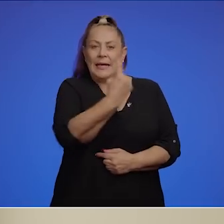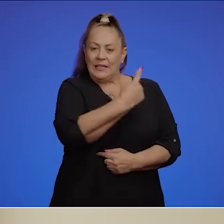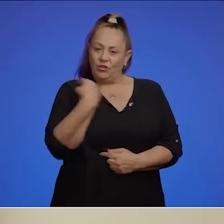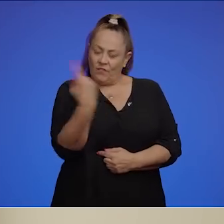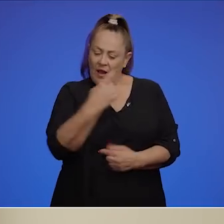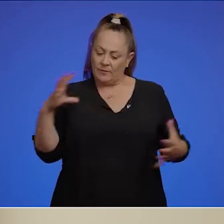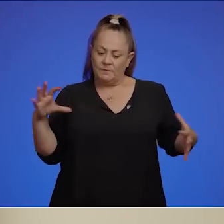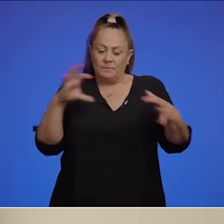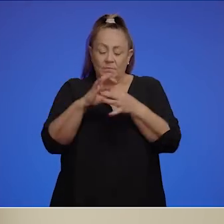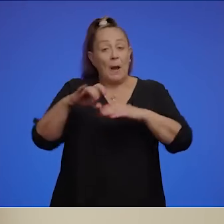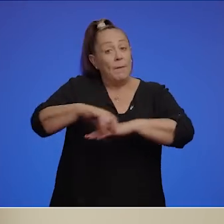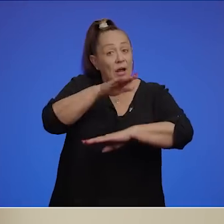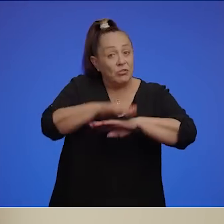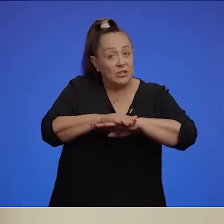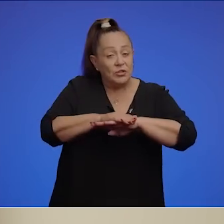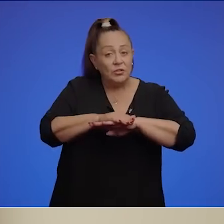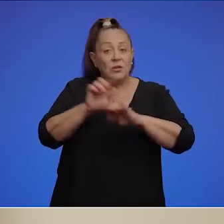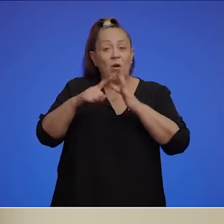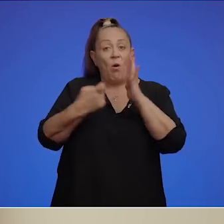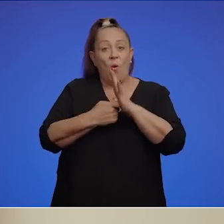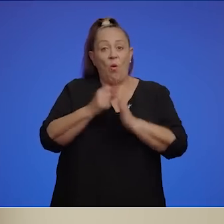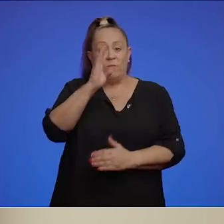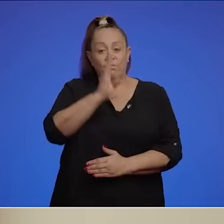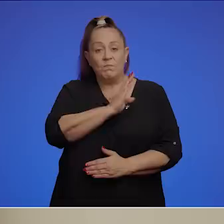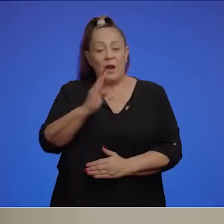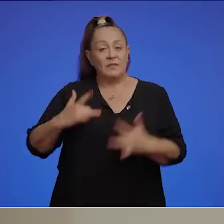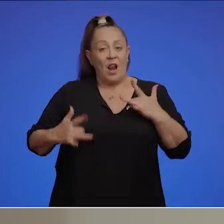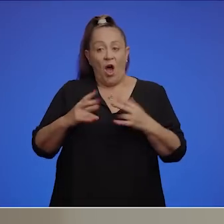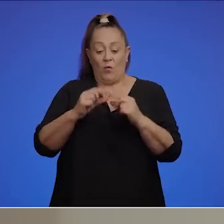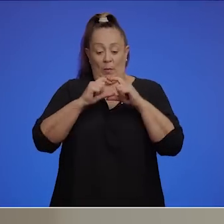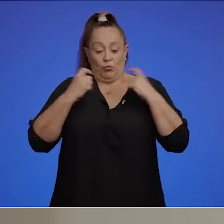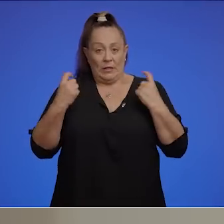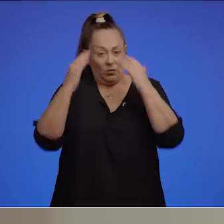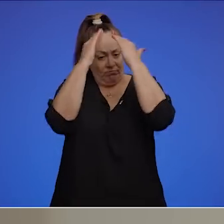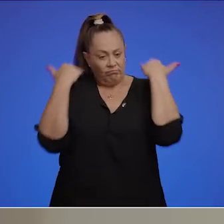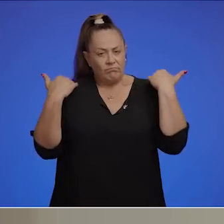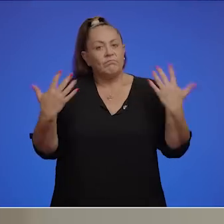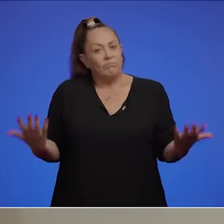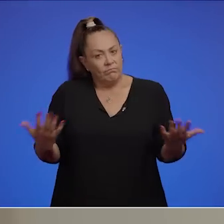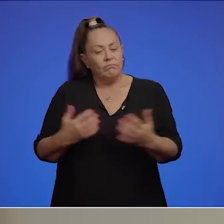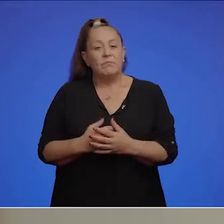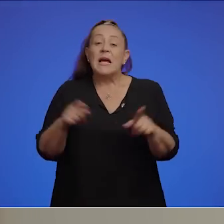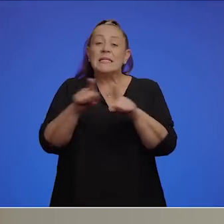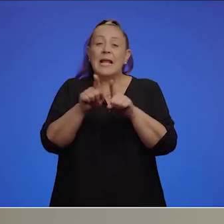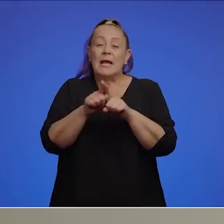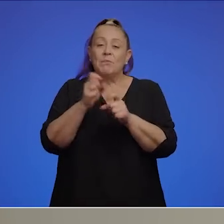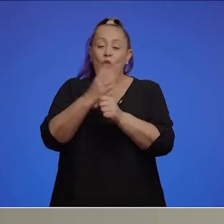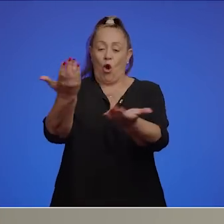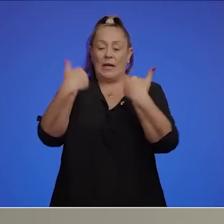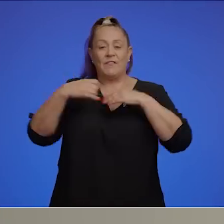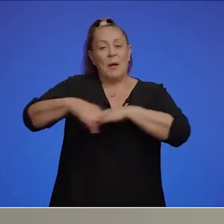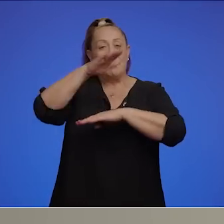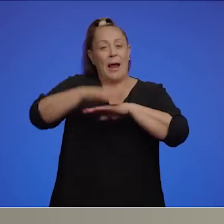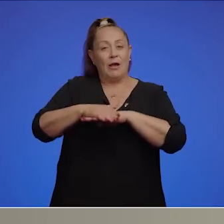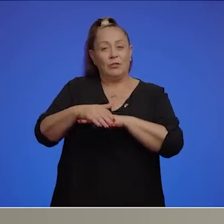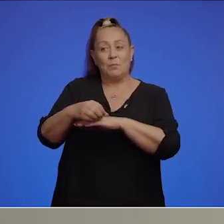of marriage, consecrated life, or priesthood. It's like a marriage proposal from God, an invitation